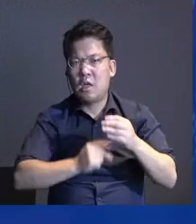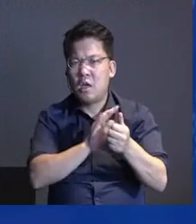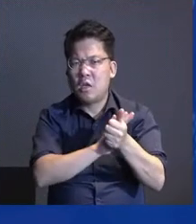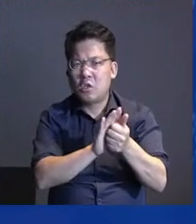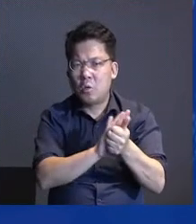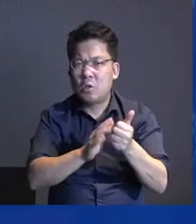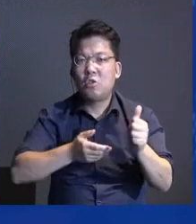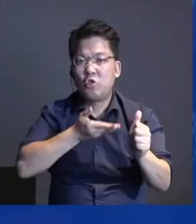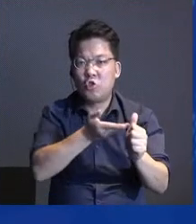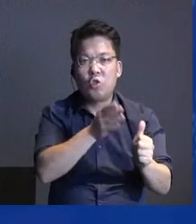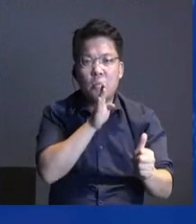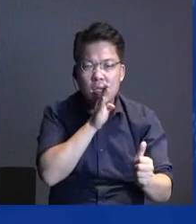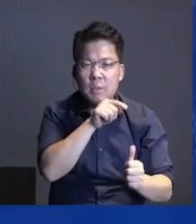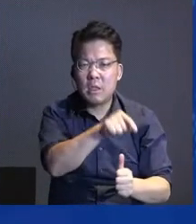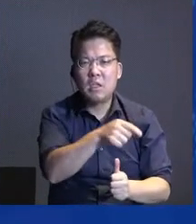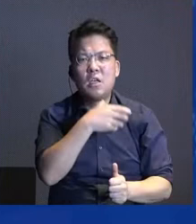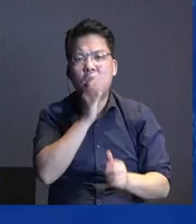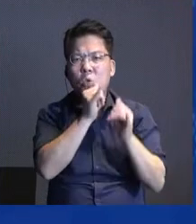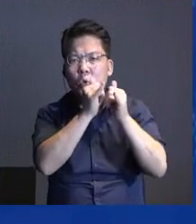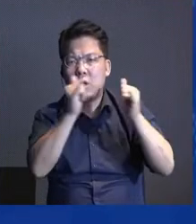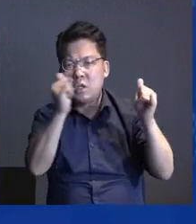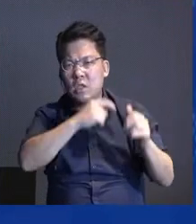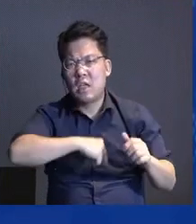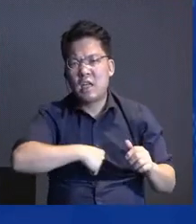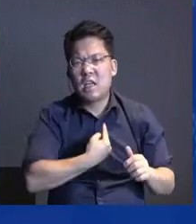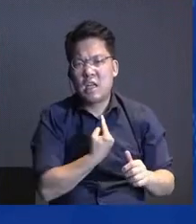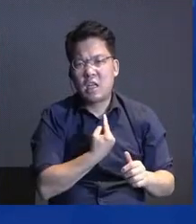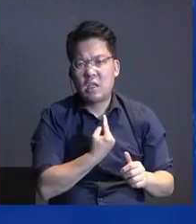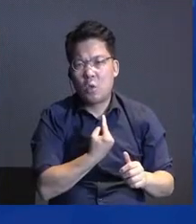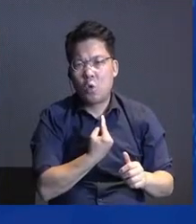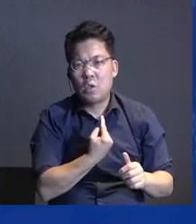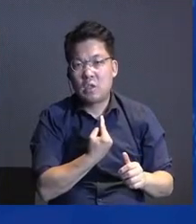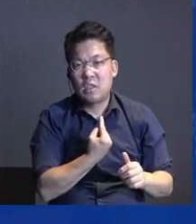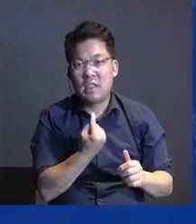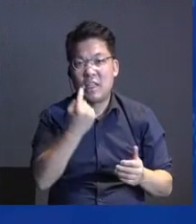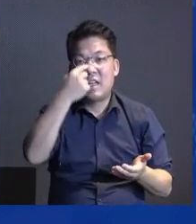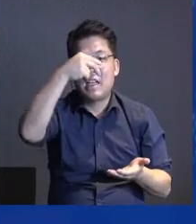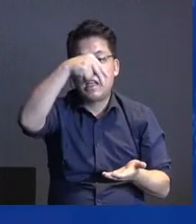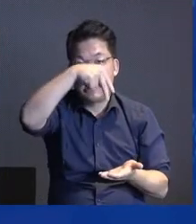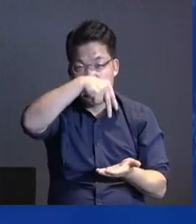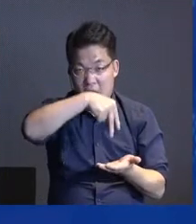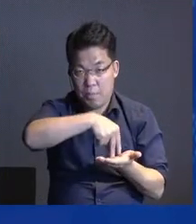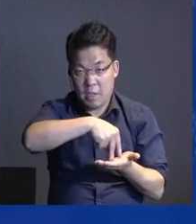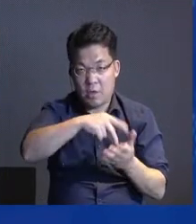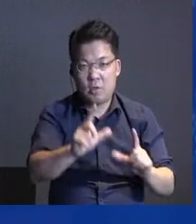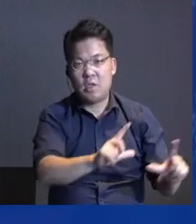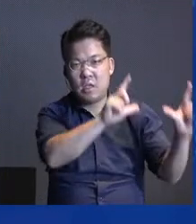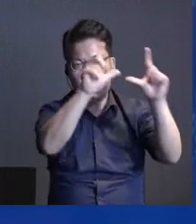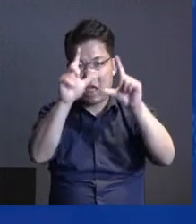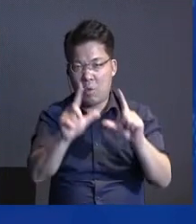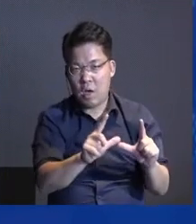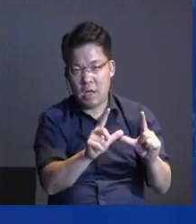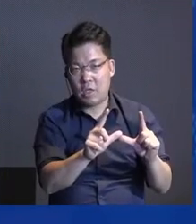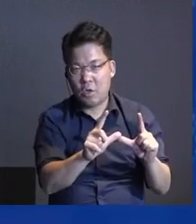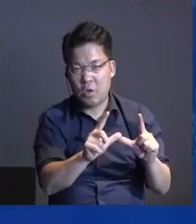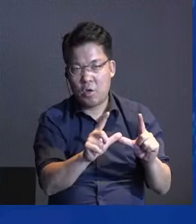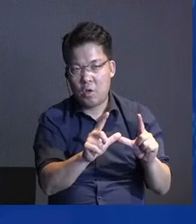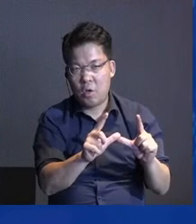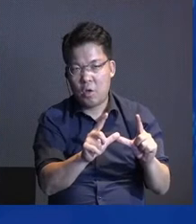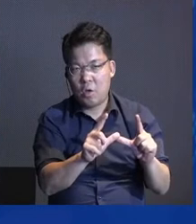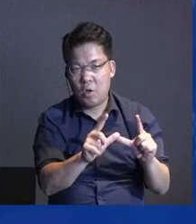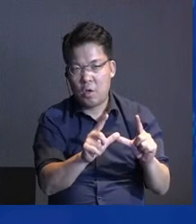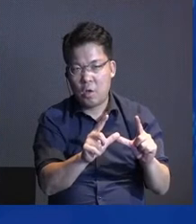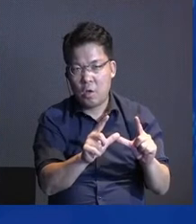of older people. It's a contributor. Older people should not expect to receive services